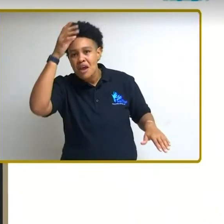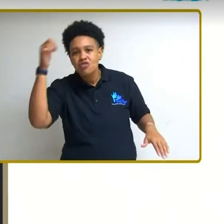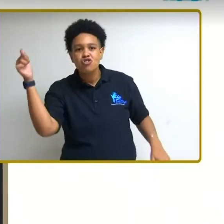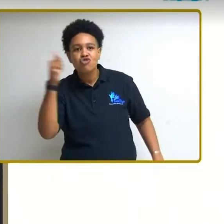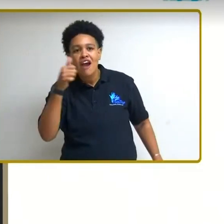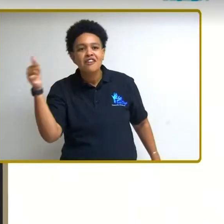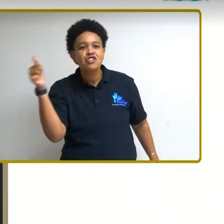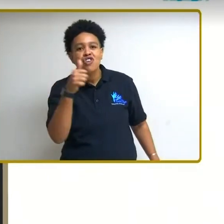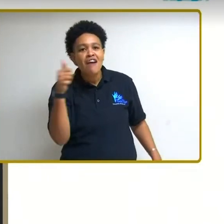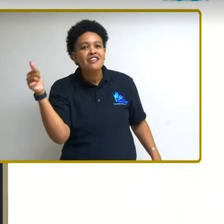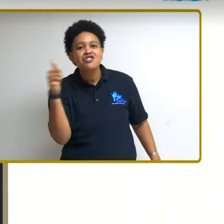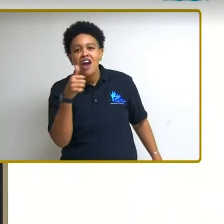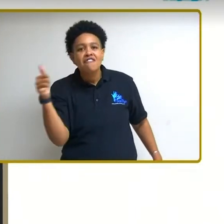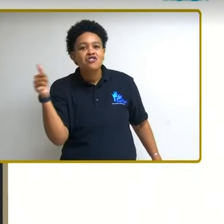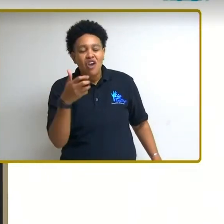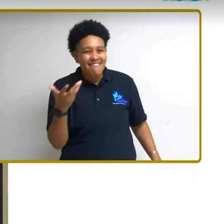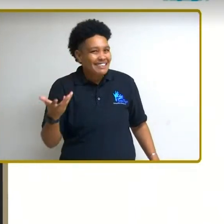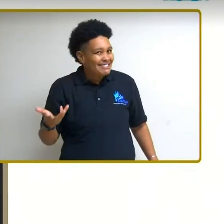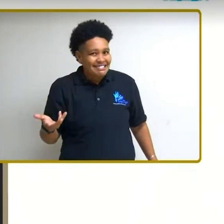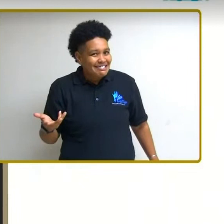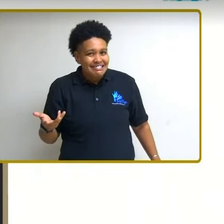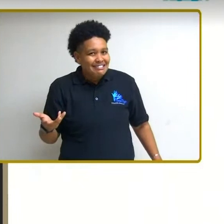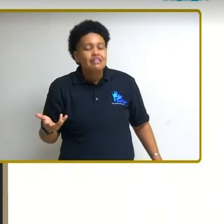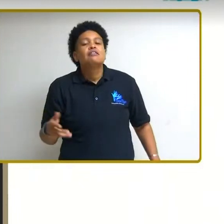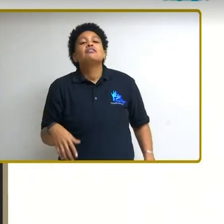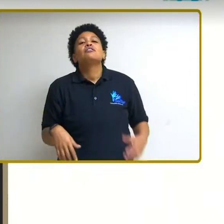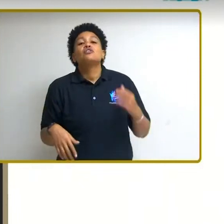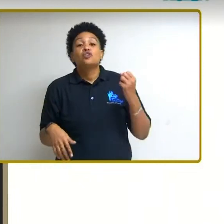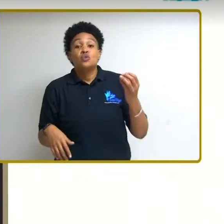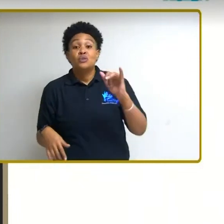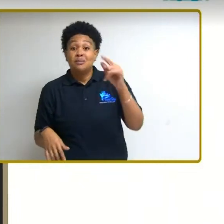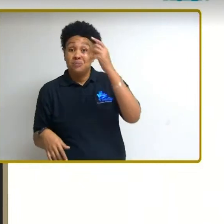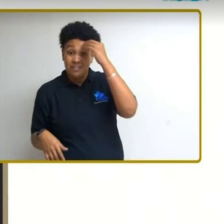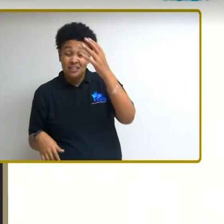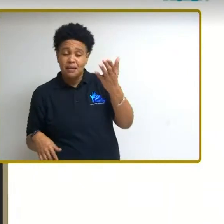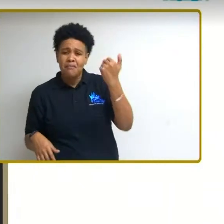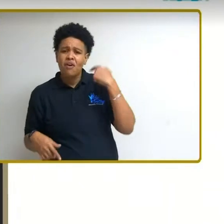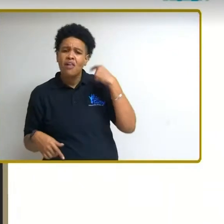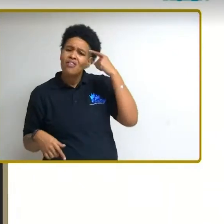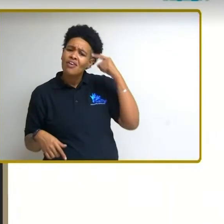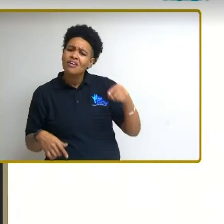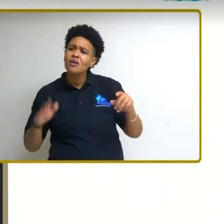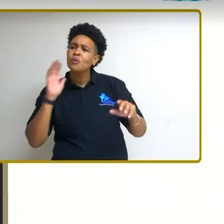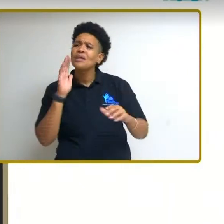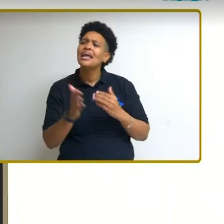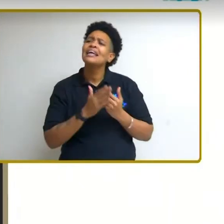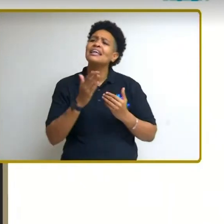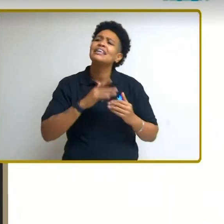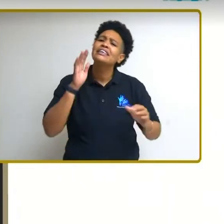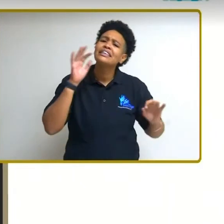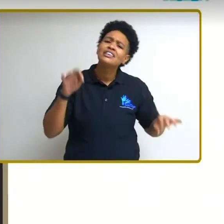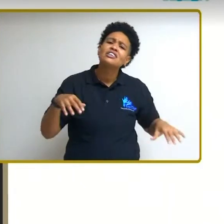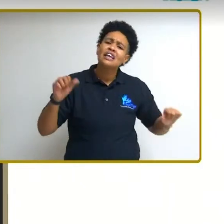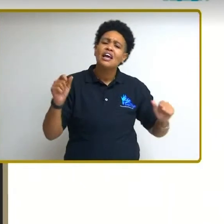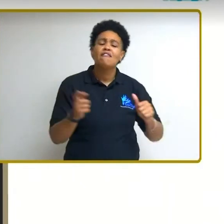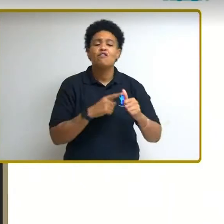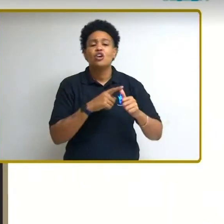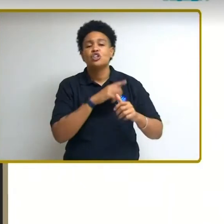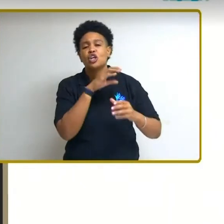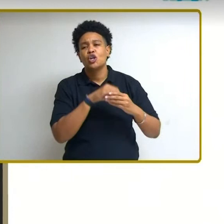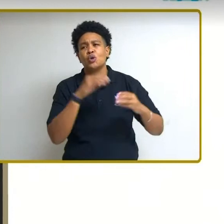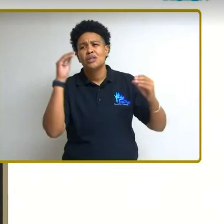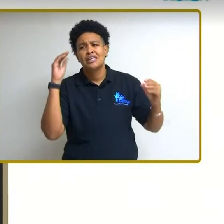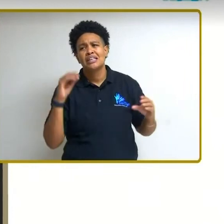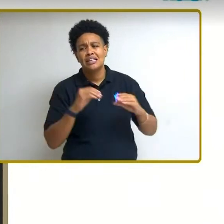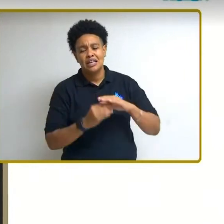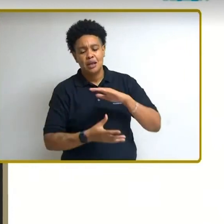traveling and transportation sort of thing. And so, like you have said before, I thought this would have been an easy decision. First, to include teachers in